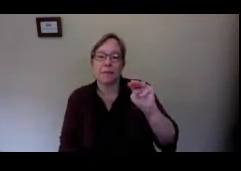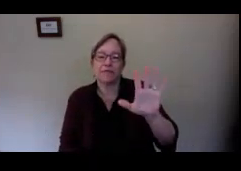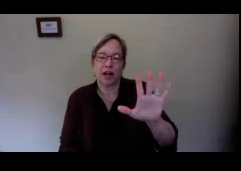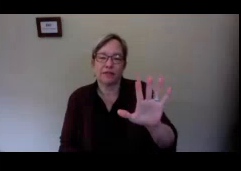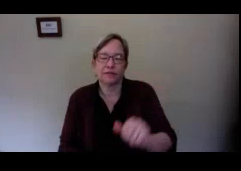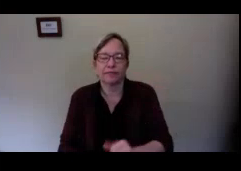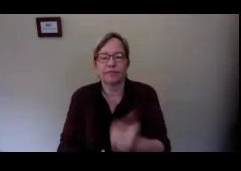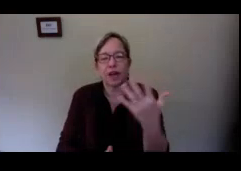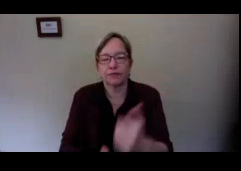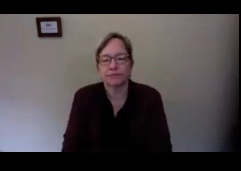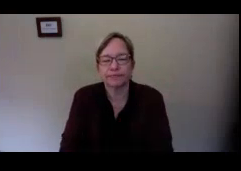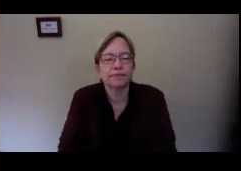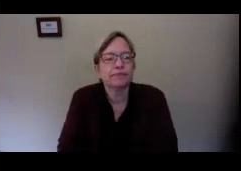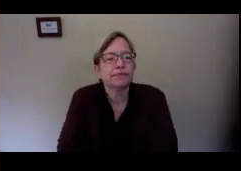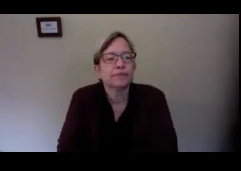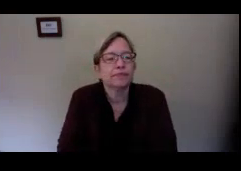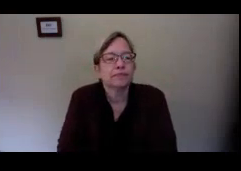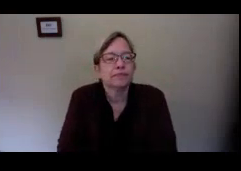Next slide.